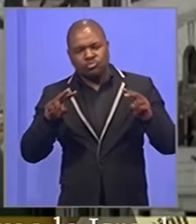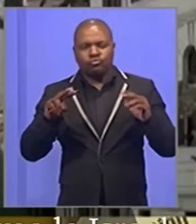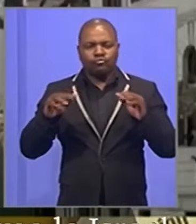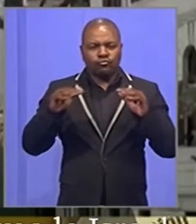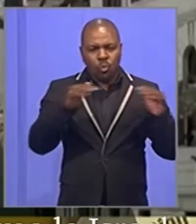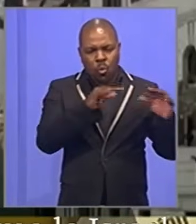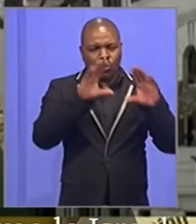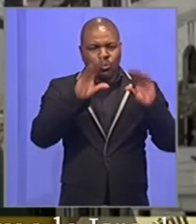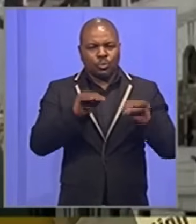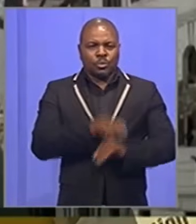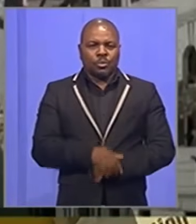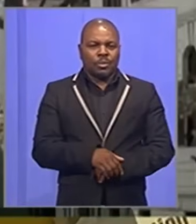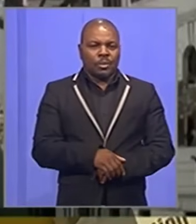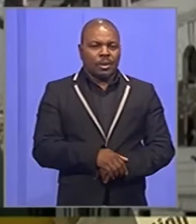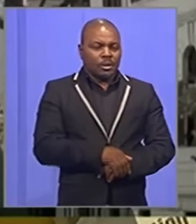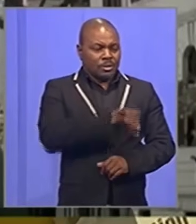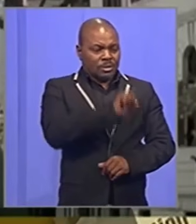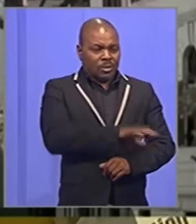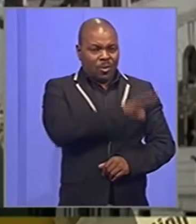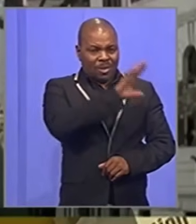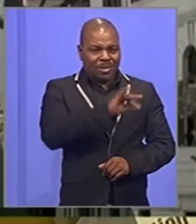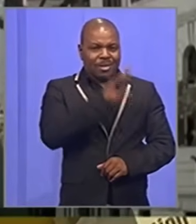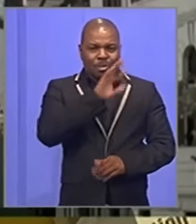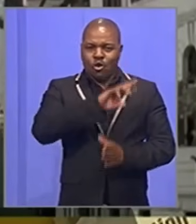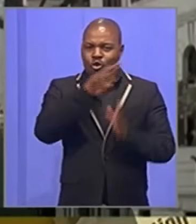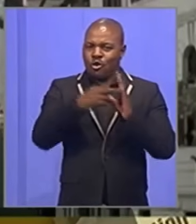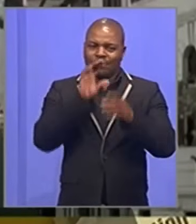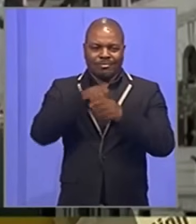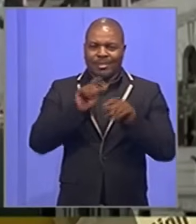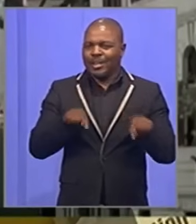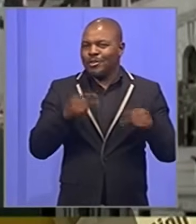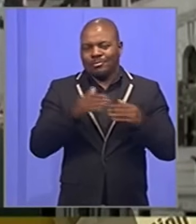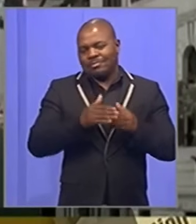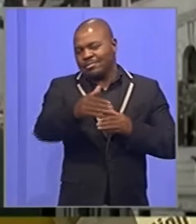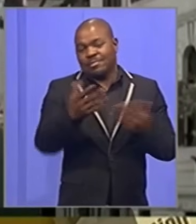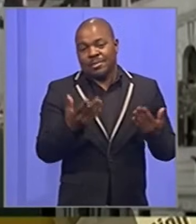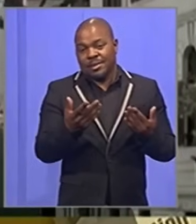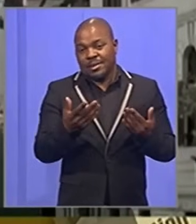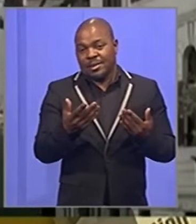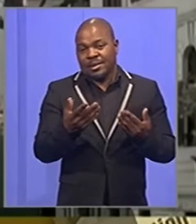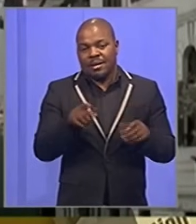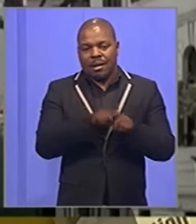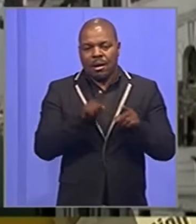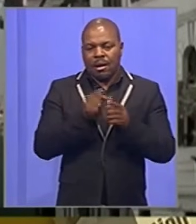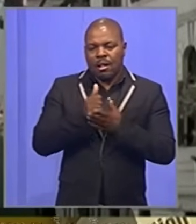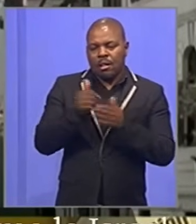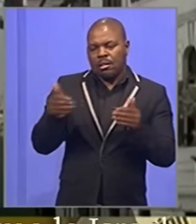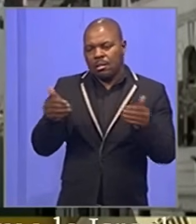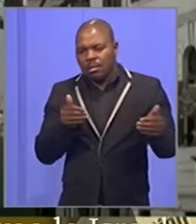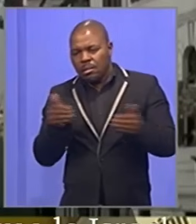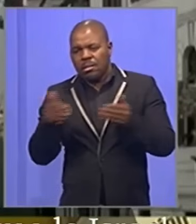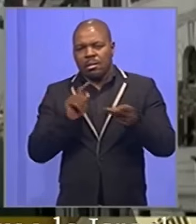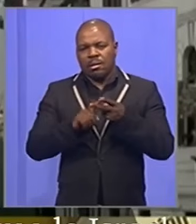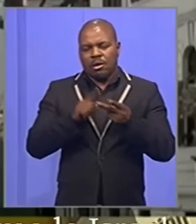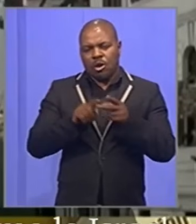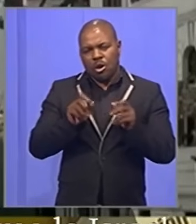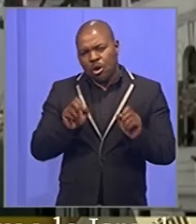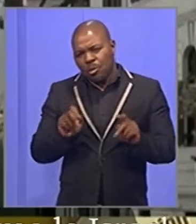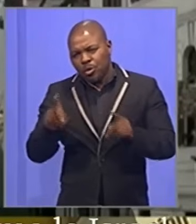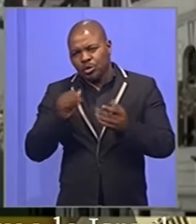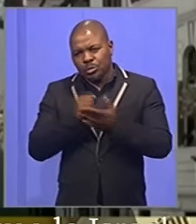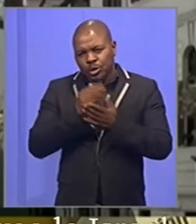war. South Africa will not be in a position to play any role whatsoever in terms of any mediation or any chance to try and play